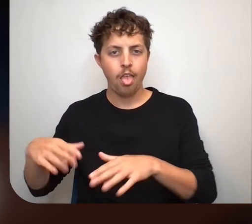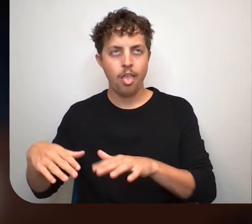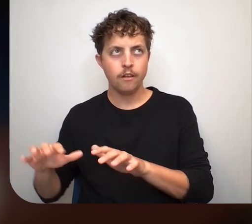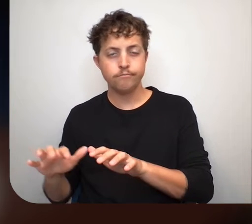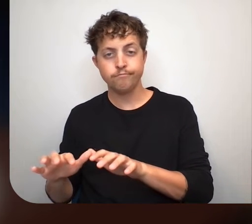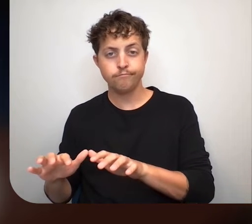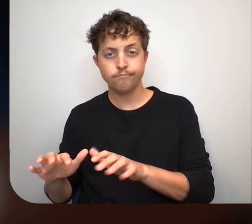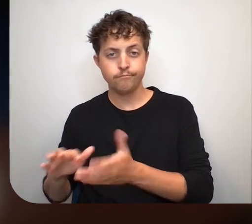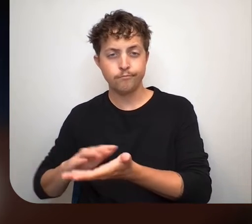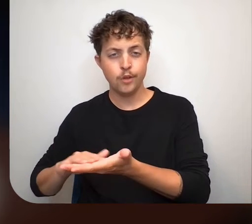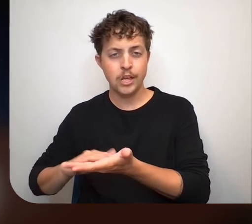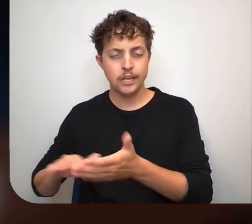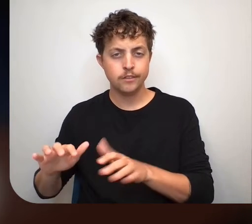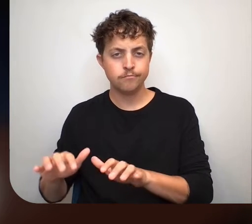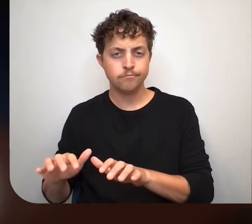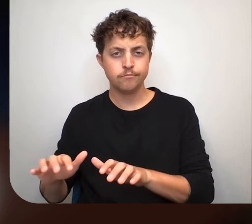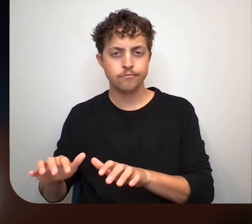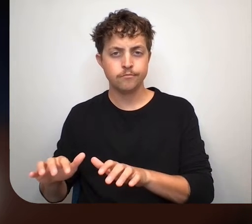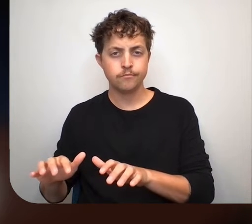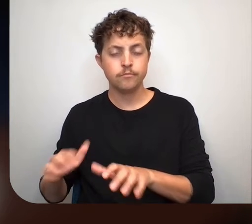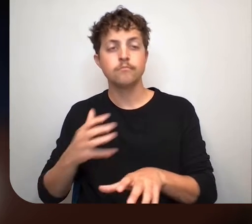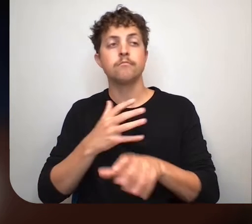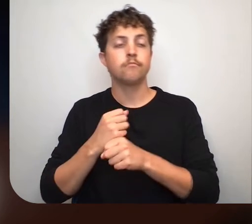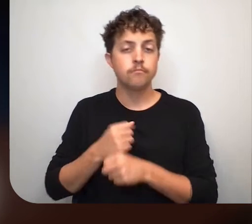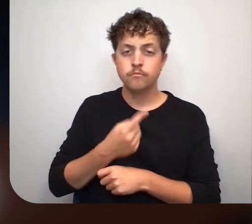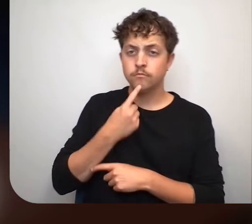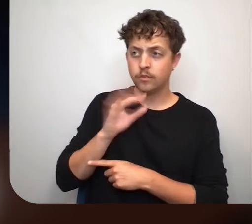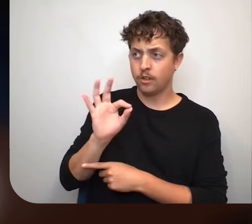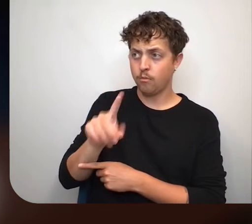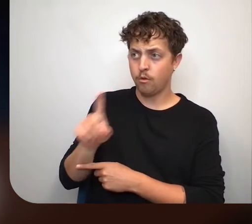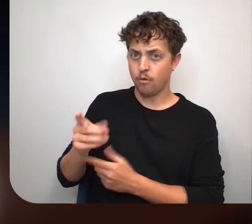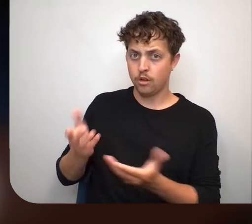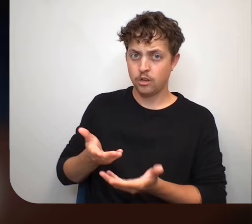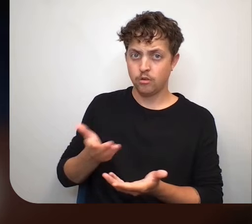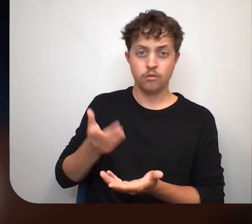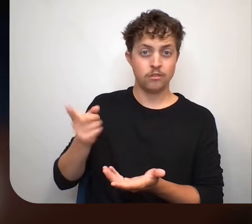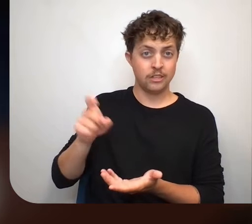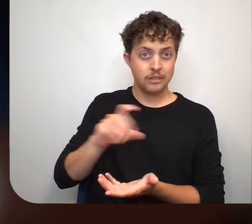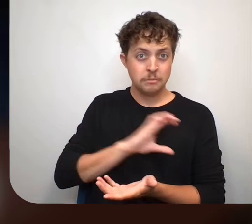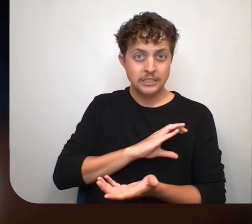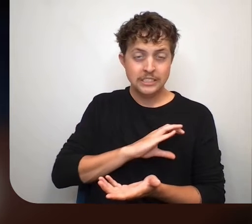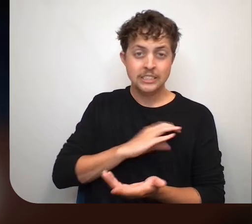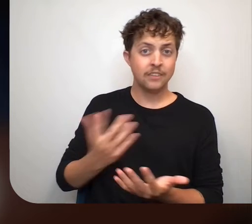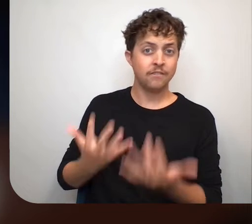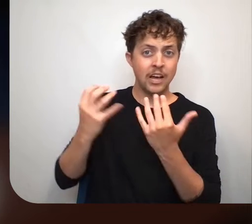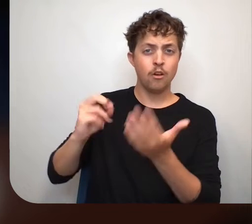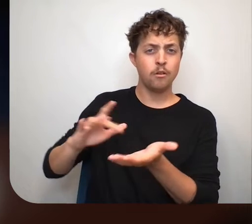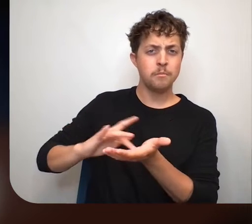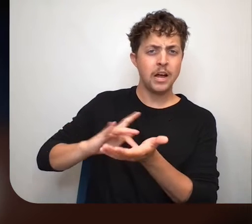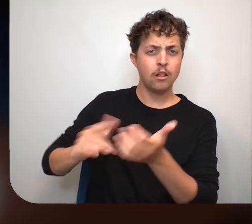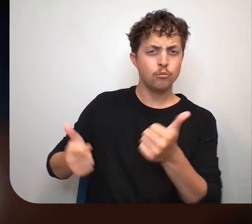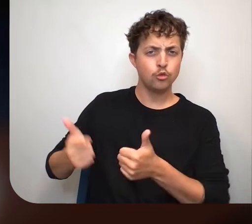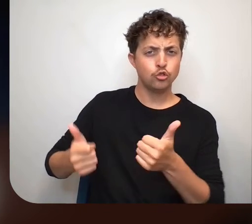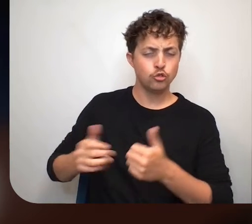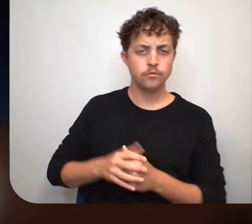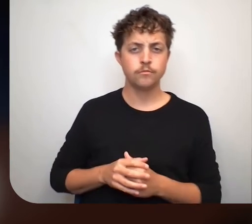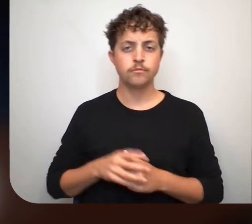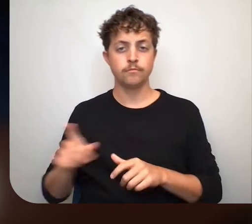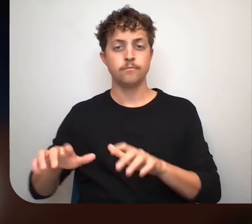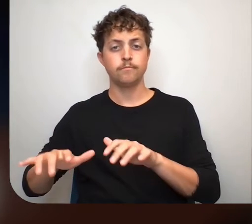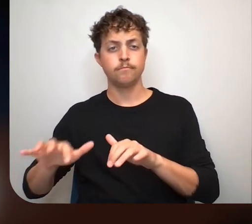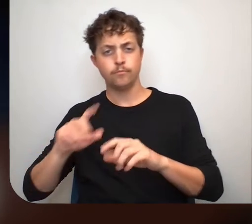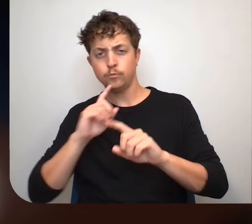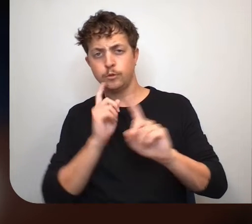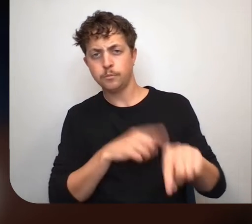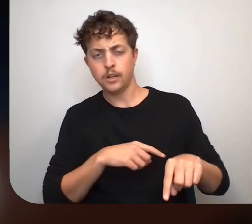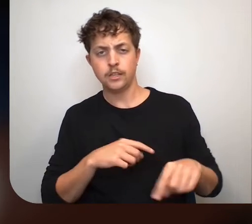You read the operator's messages on the braille display. 911. Do you need police, fire, or medical? You reply